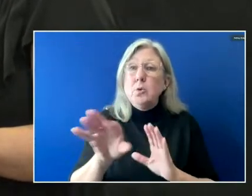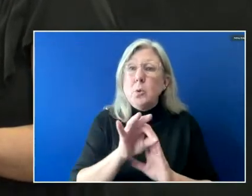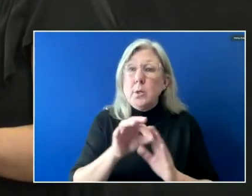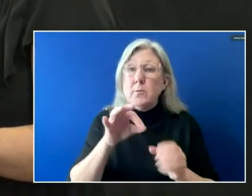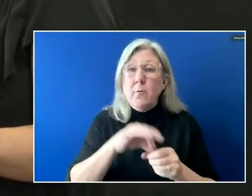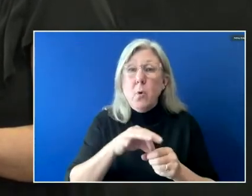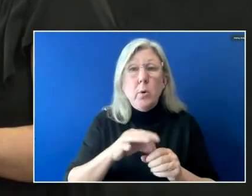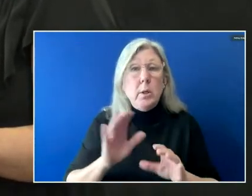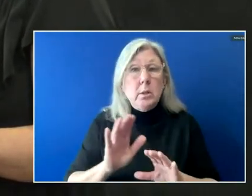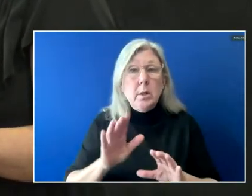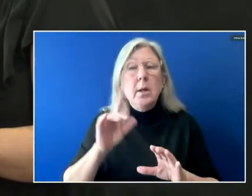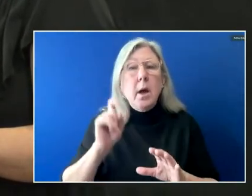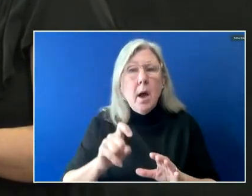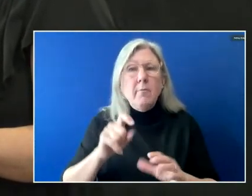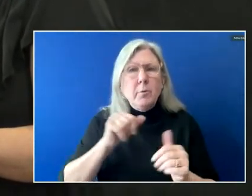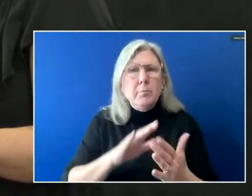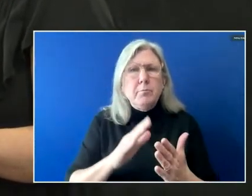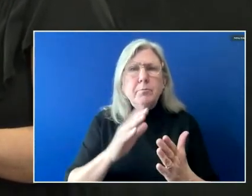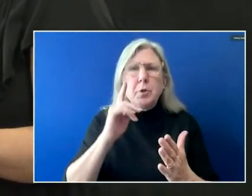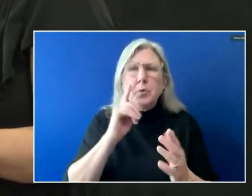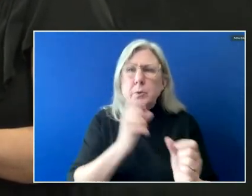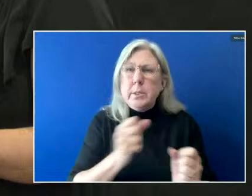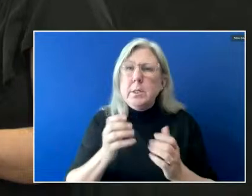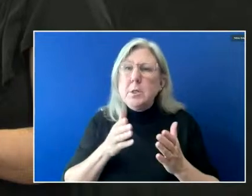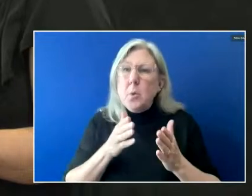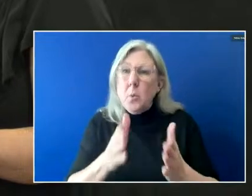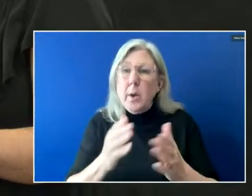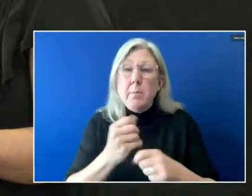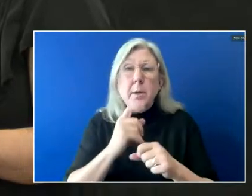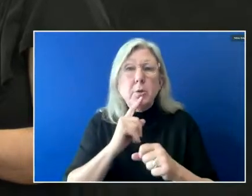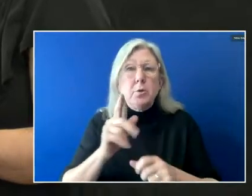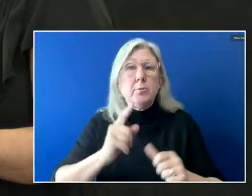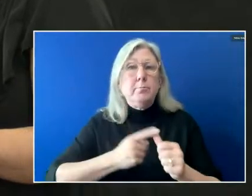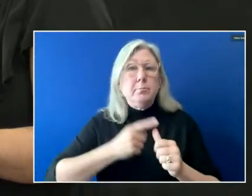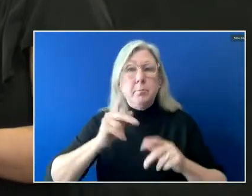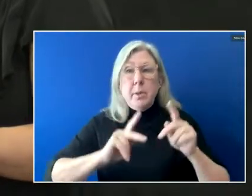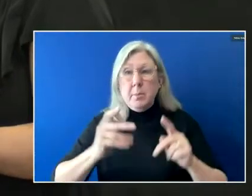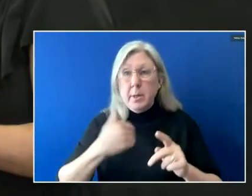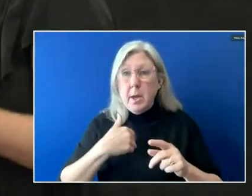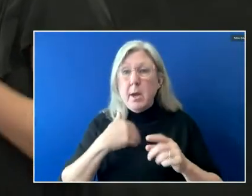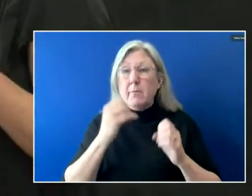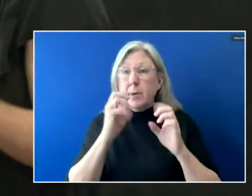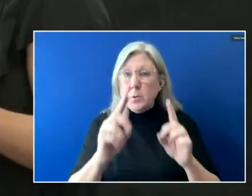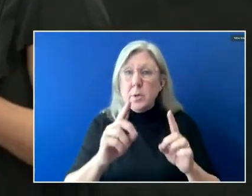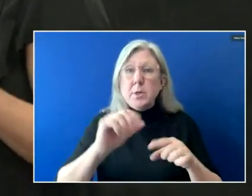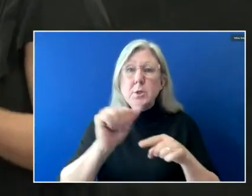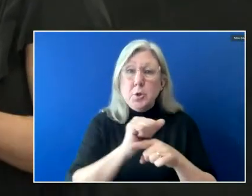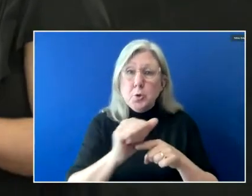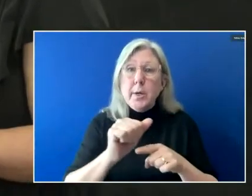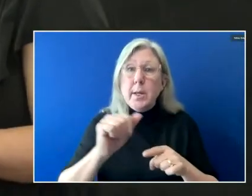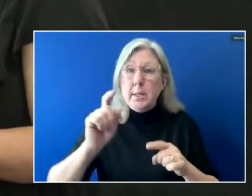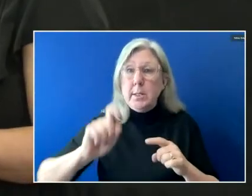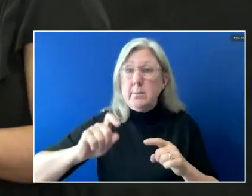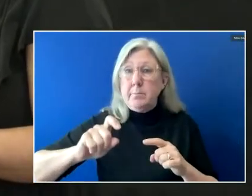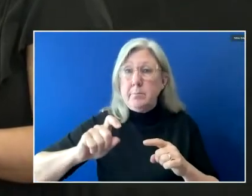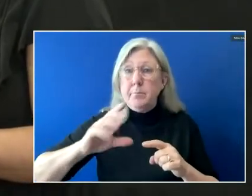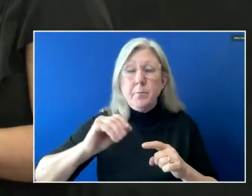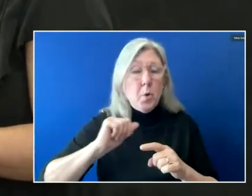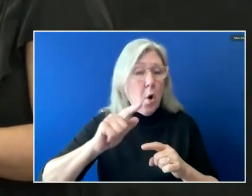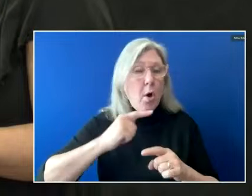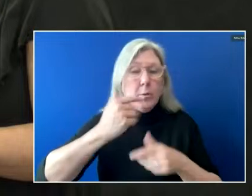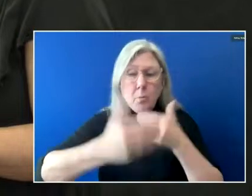um in a way where we can make sure that people have the Education and Training they need and all the processes and protocol are